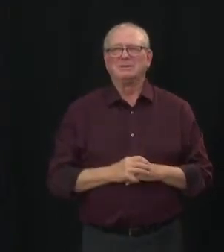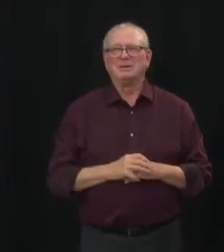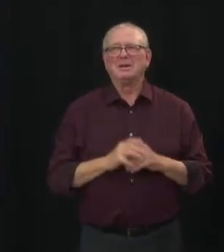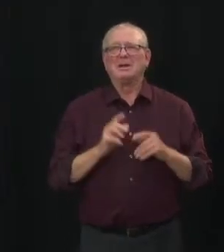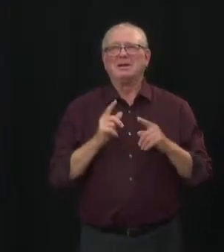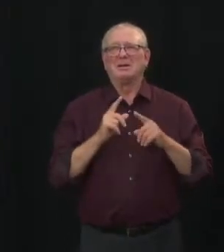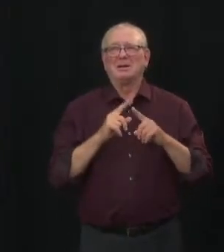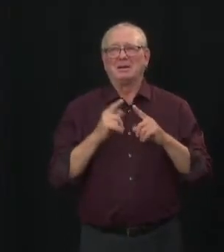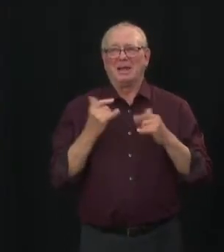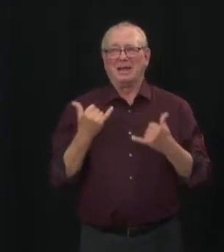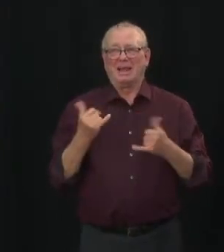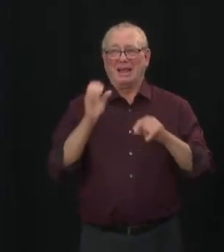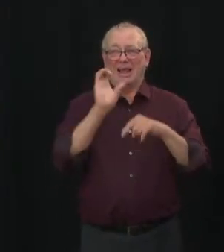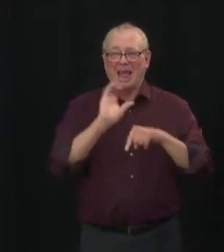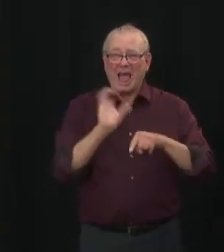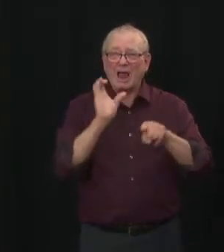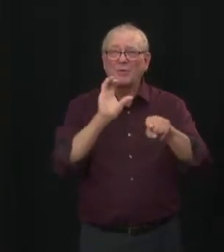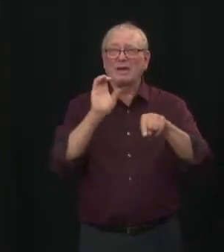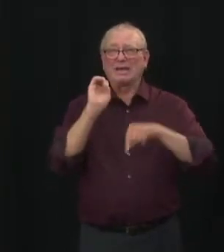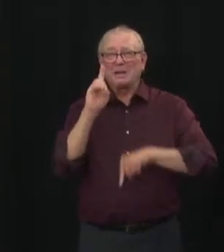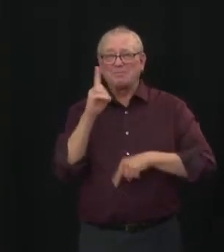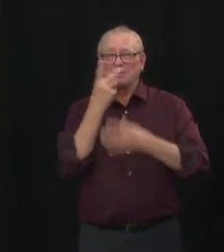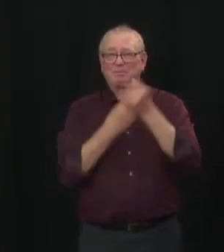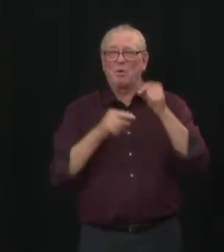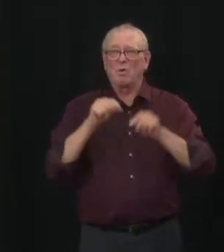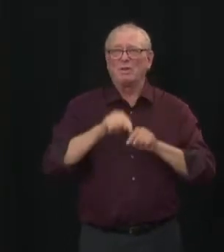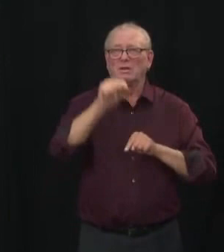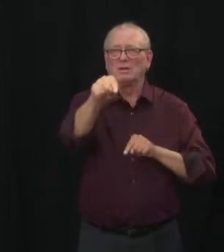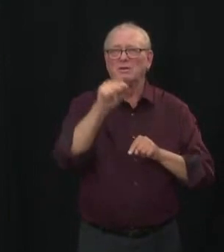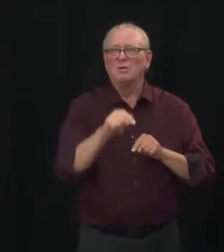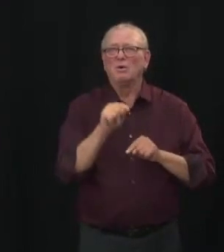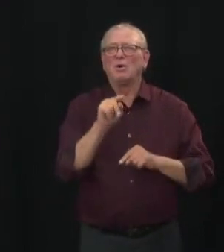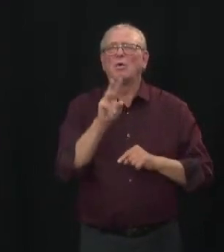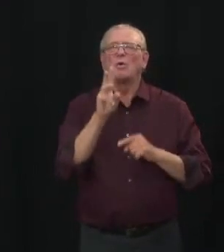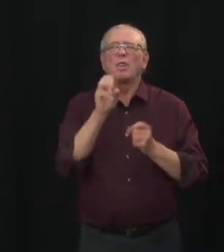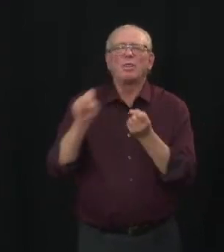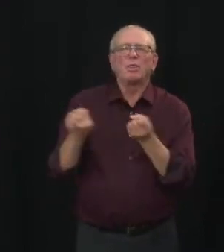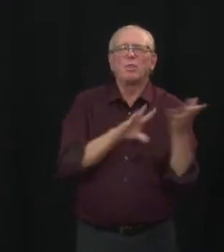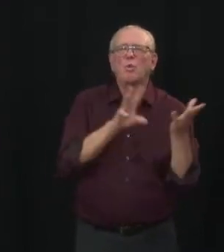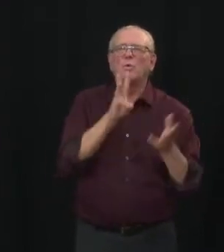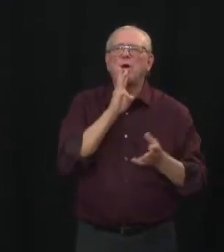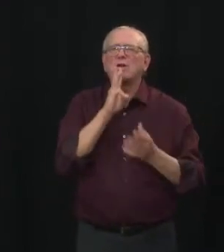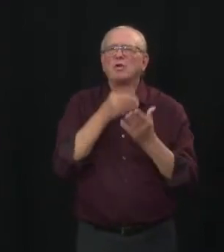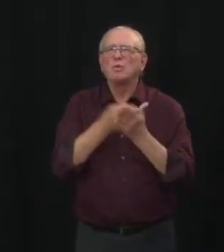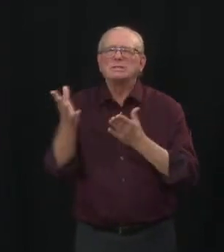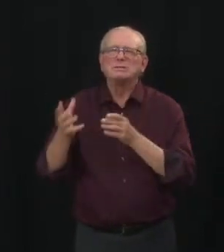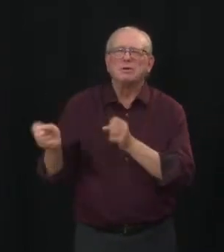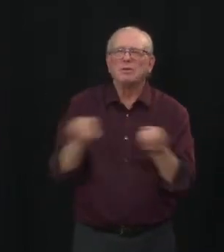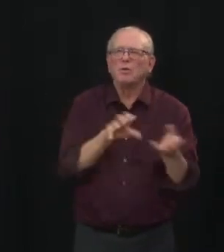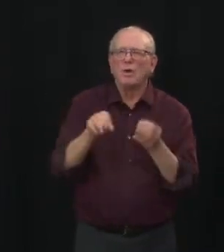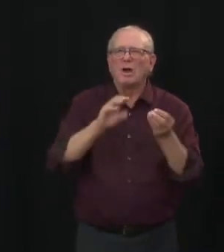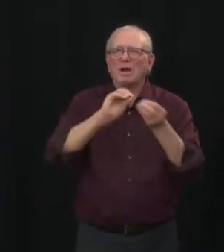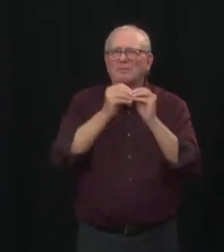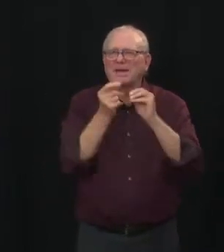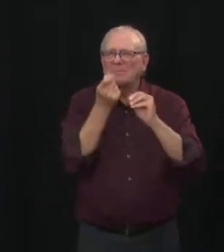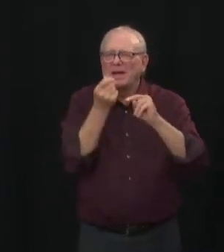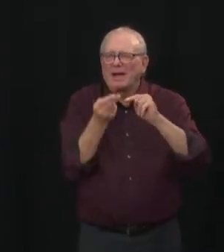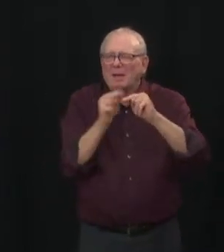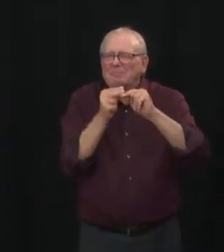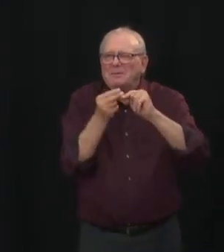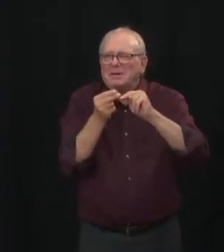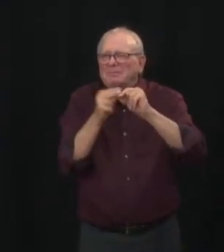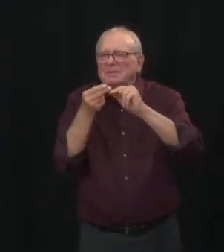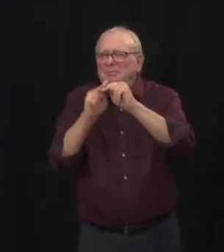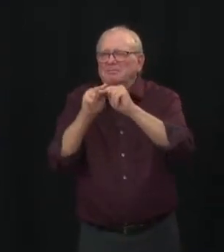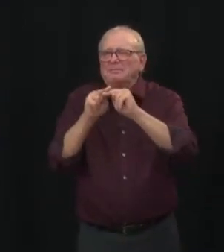Edmonton, and in many of the smaller centers being monitored, although not all. We're seeing more virus circulating in